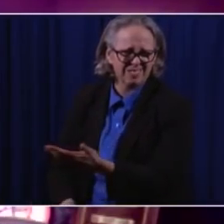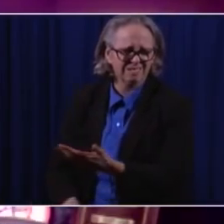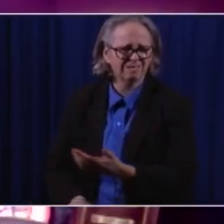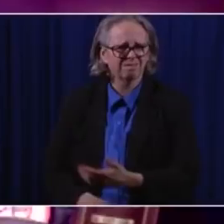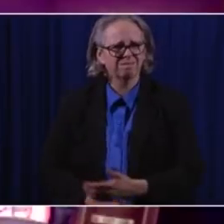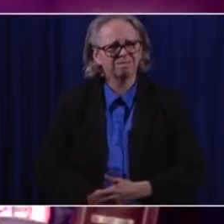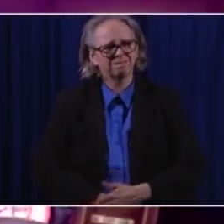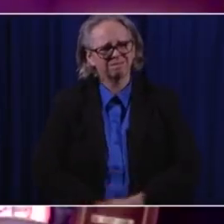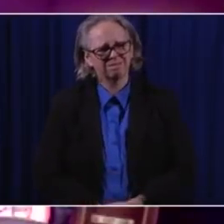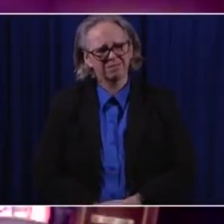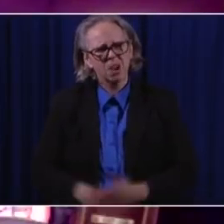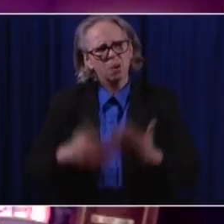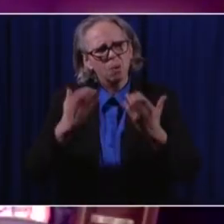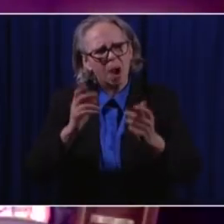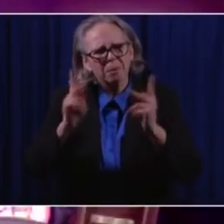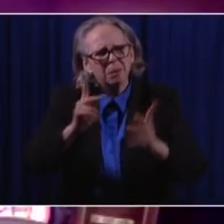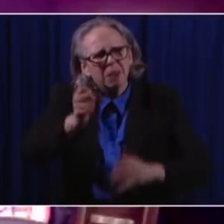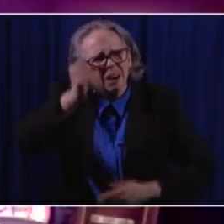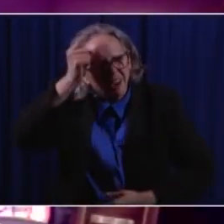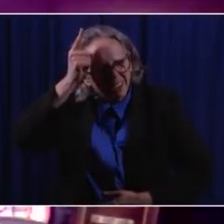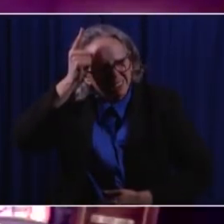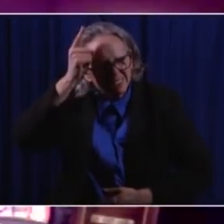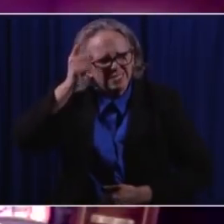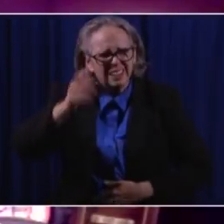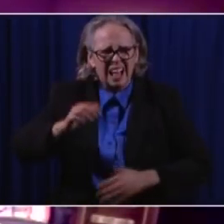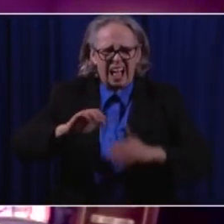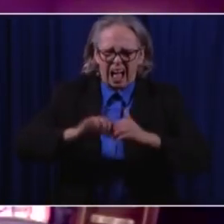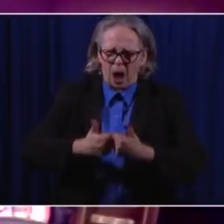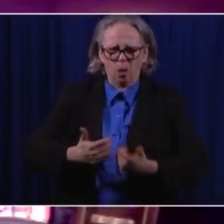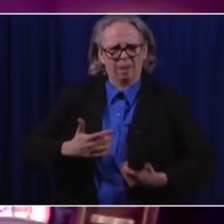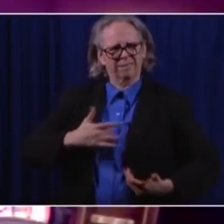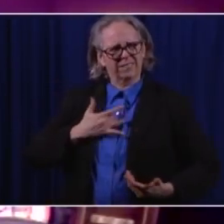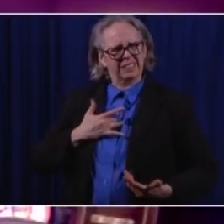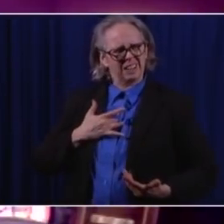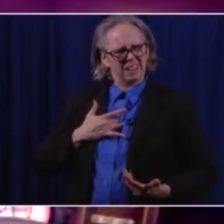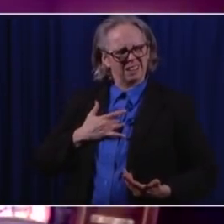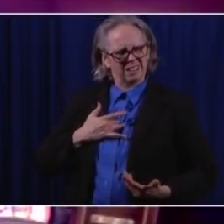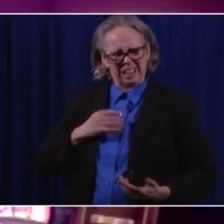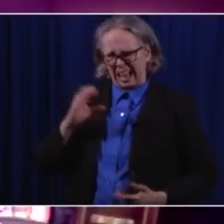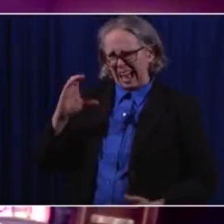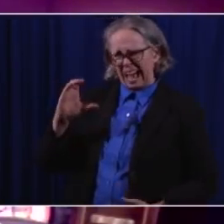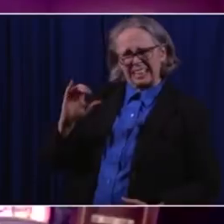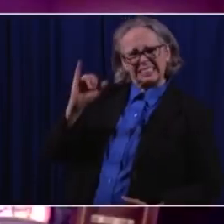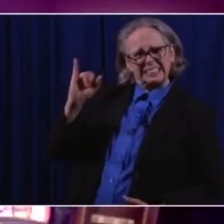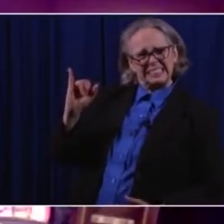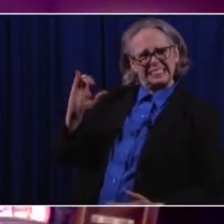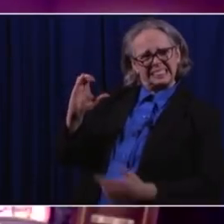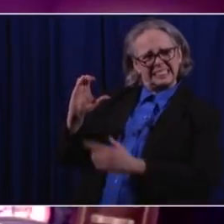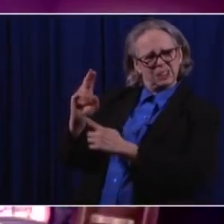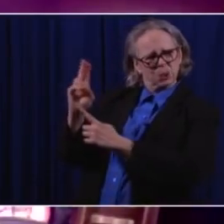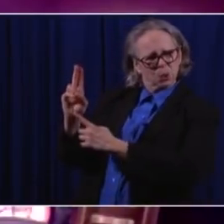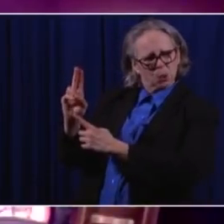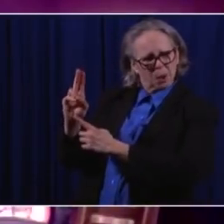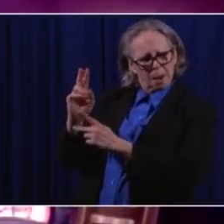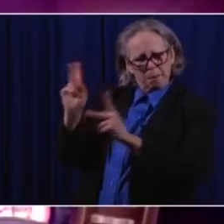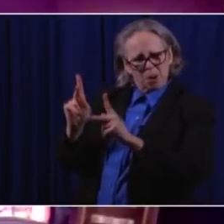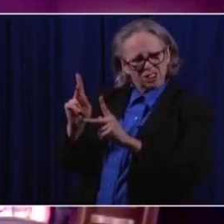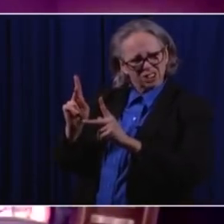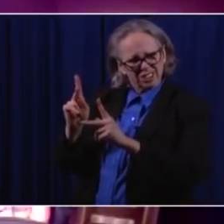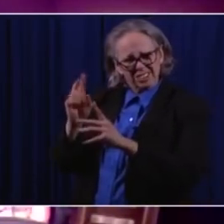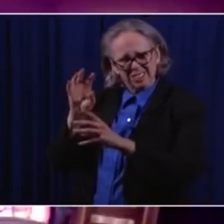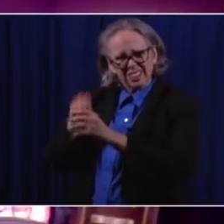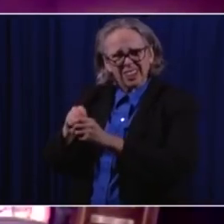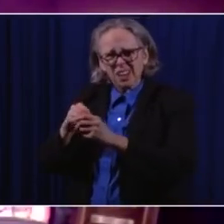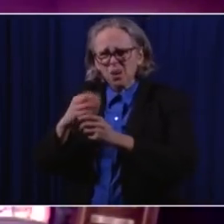me what some of our intensive care staff need to do when you have a patient on a ventilator. My friend Jim Giuliano at the Ohio